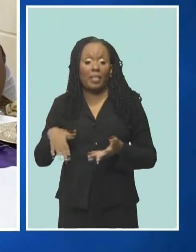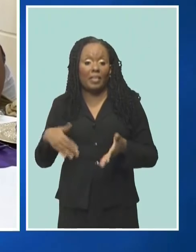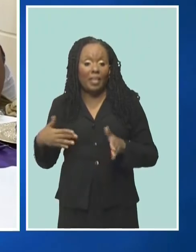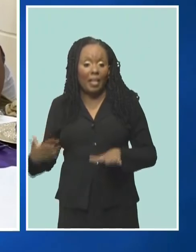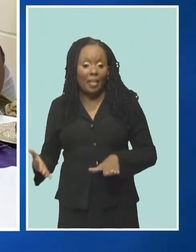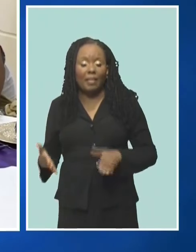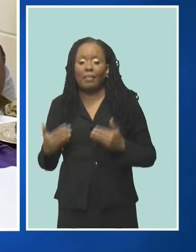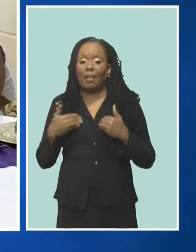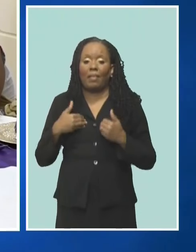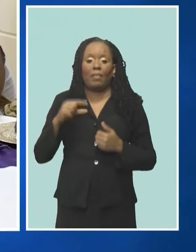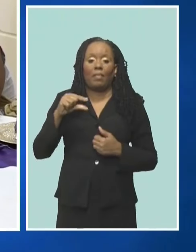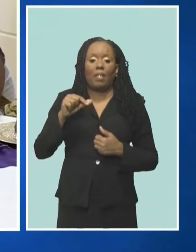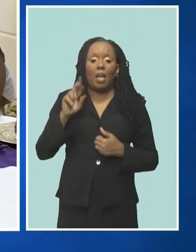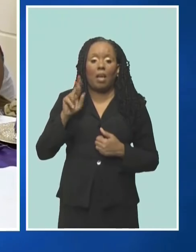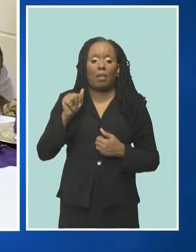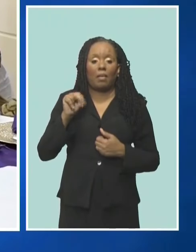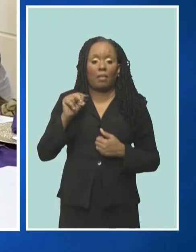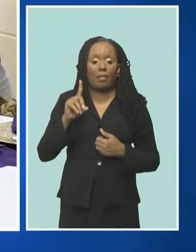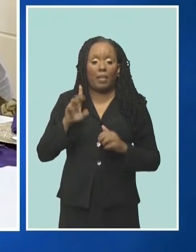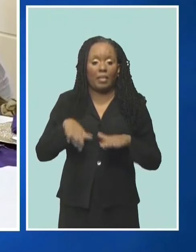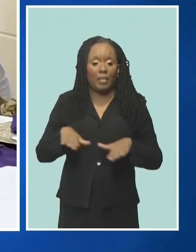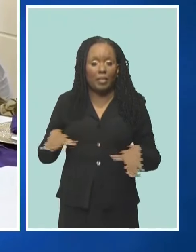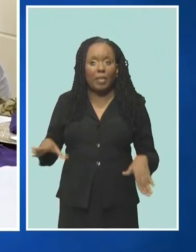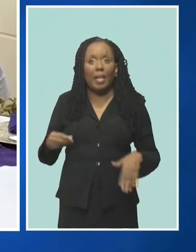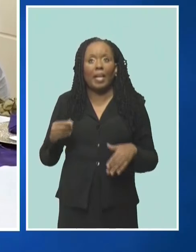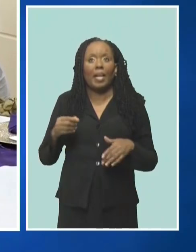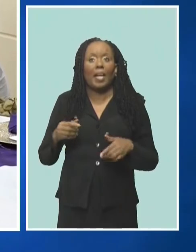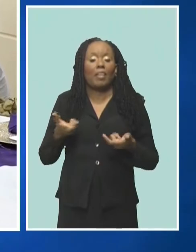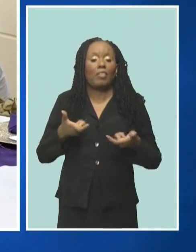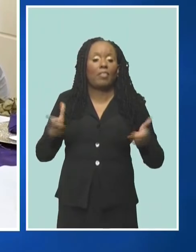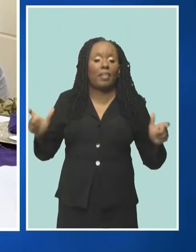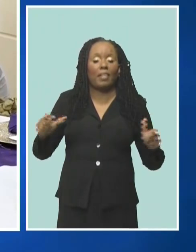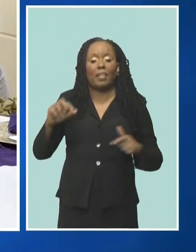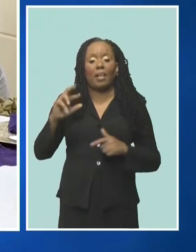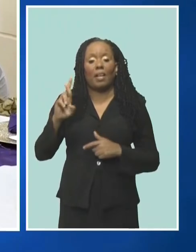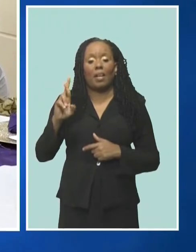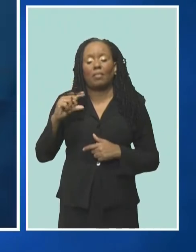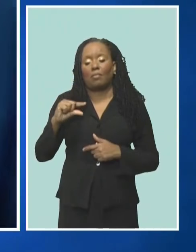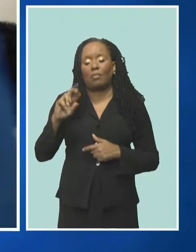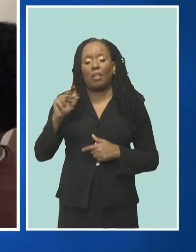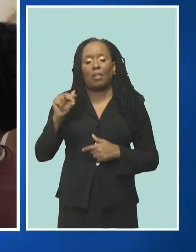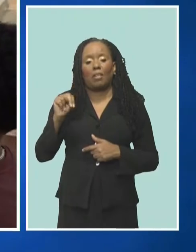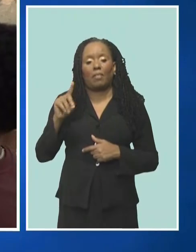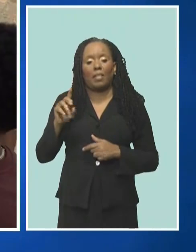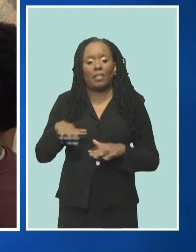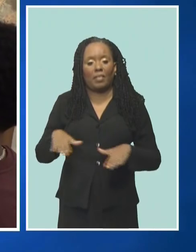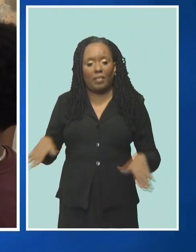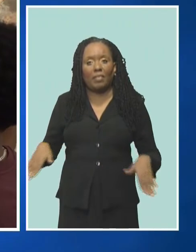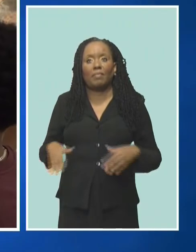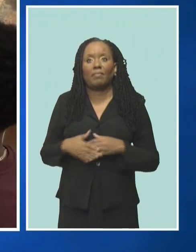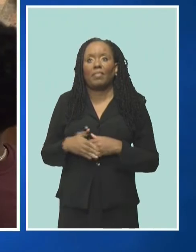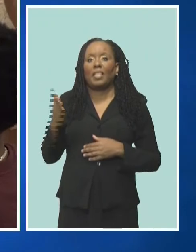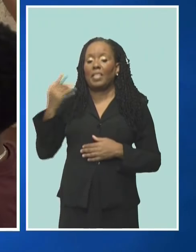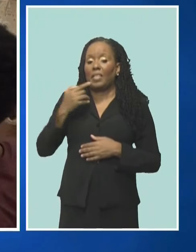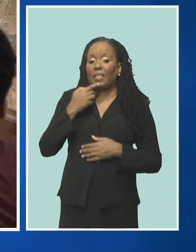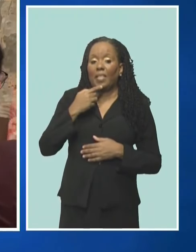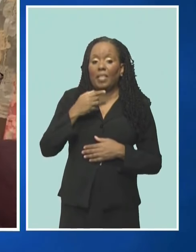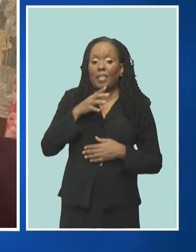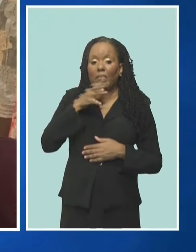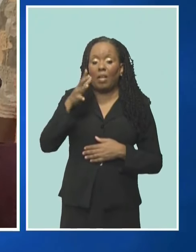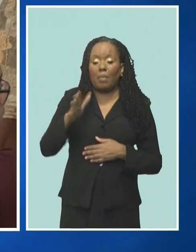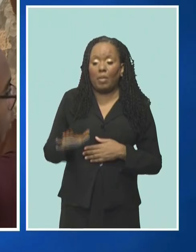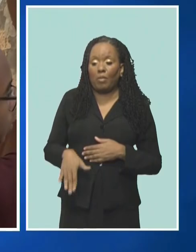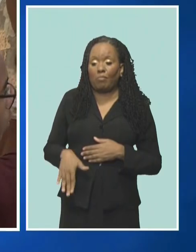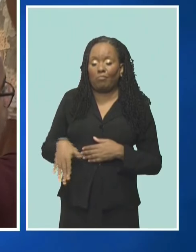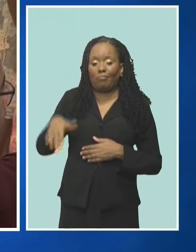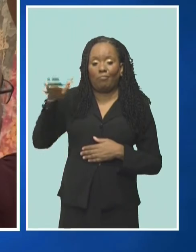great-grands. Grandson Anthony Peters recalls how his grandmother raised him over his 44 years and taught him some valuable life